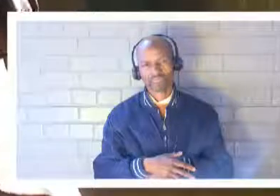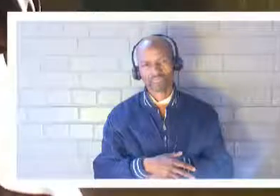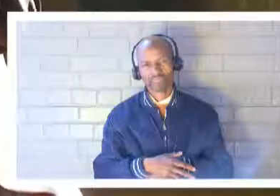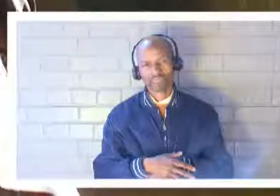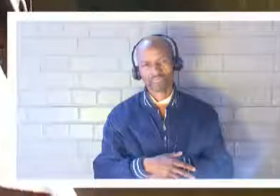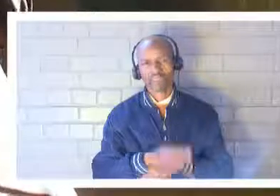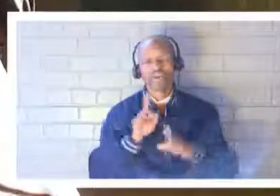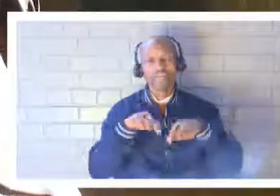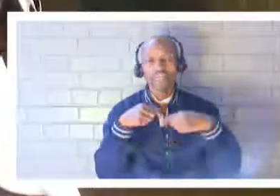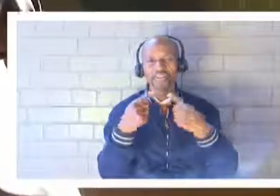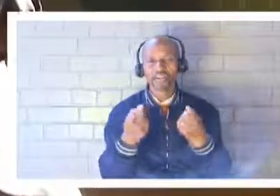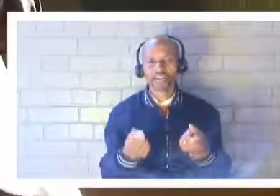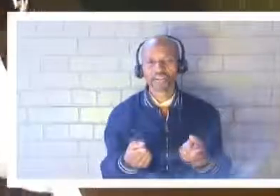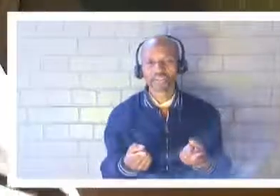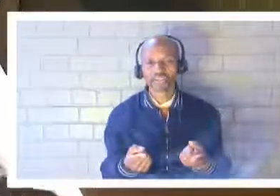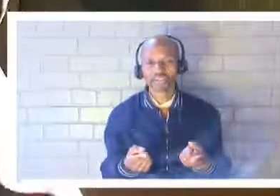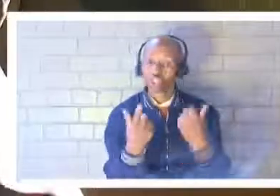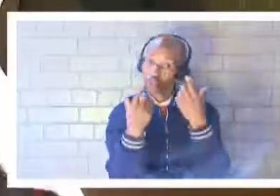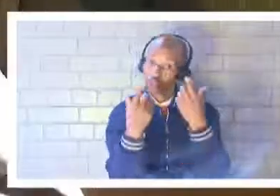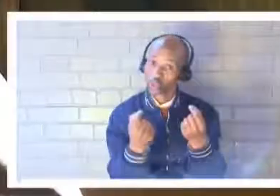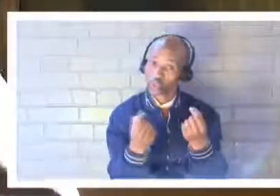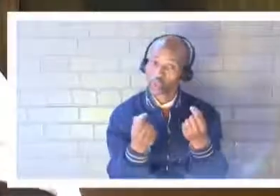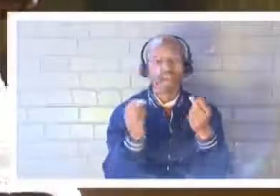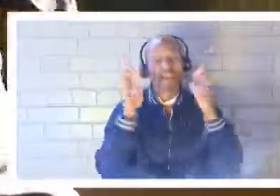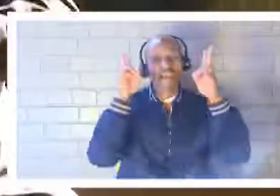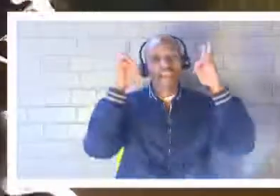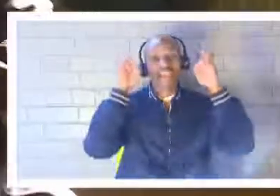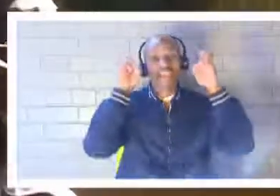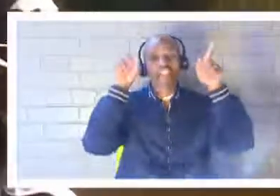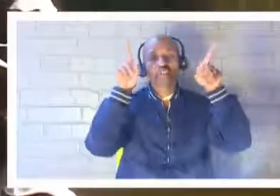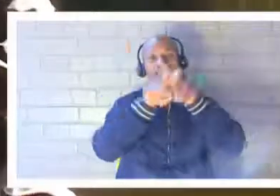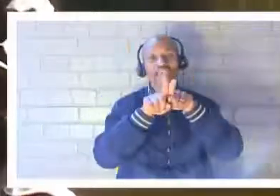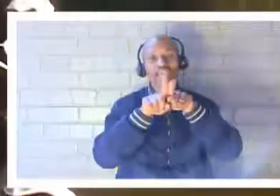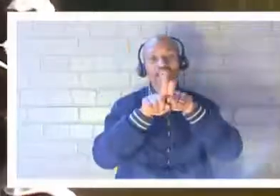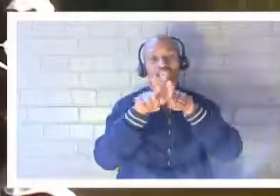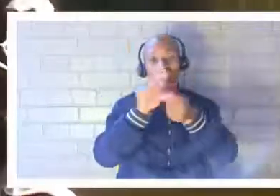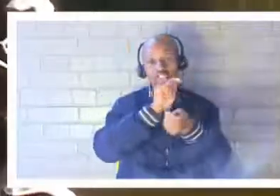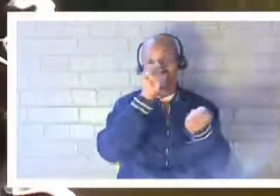they cannot actually do issues like, you know, changing